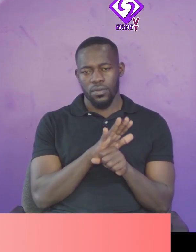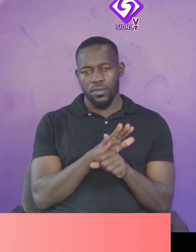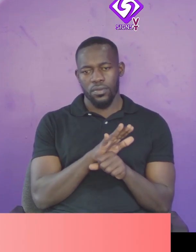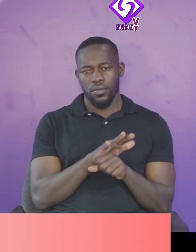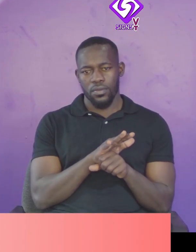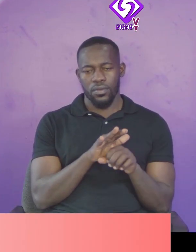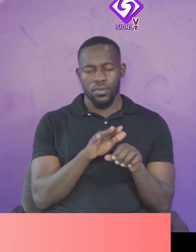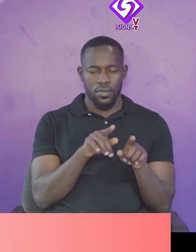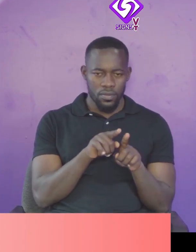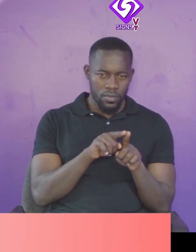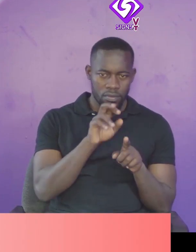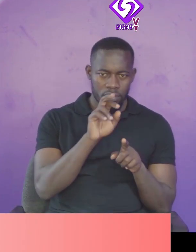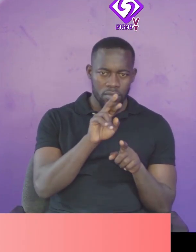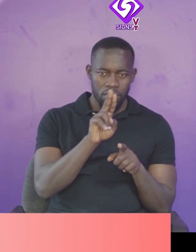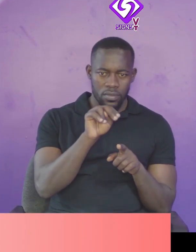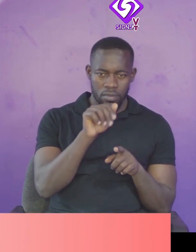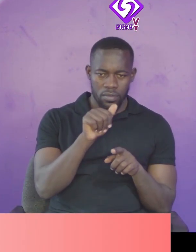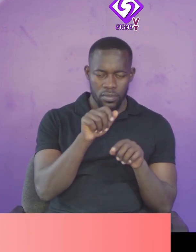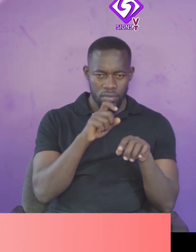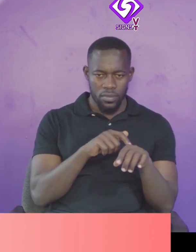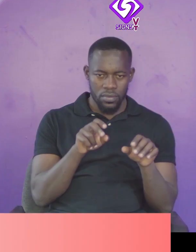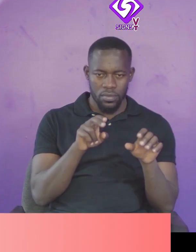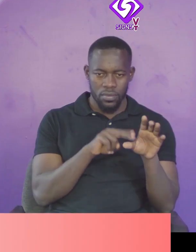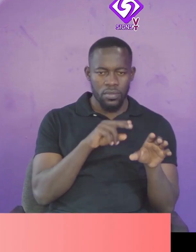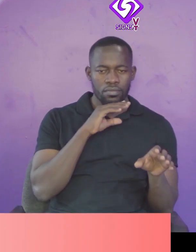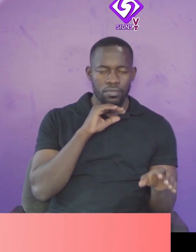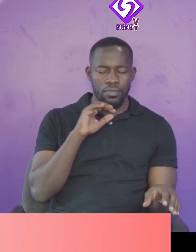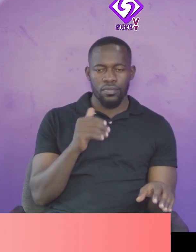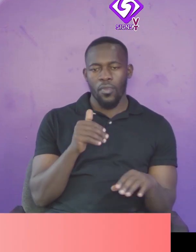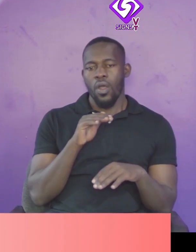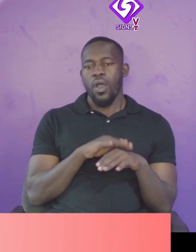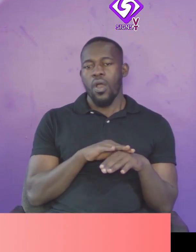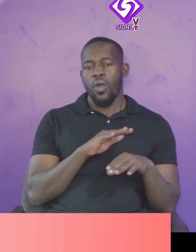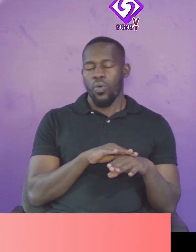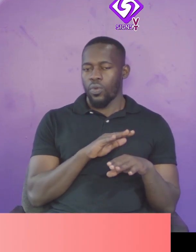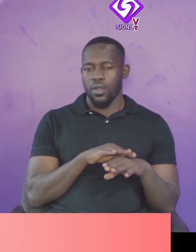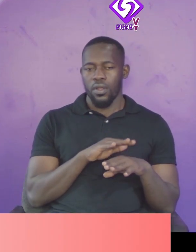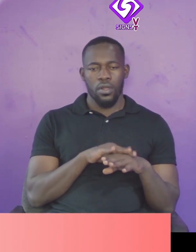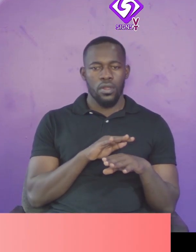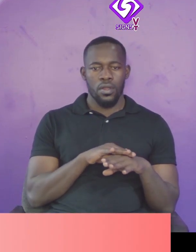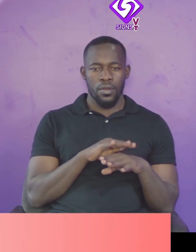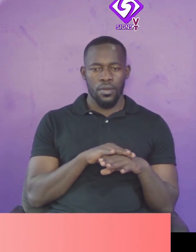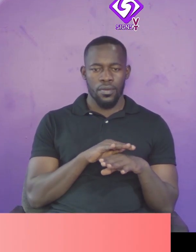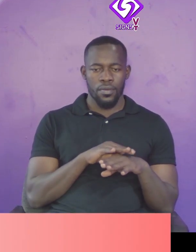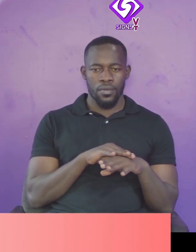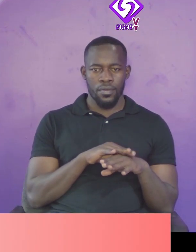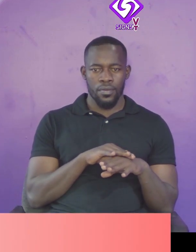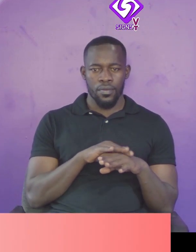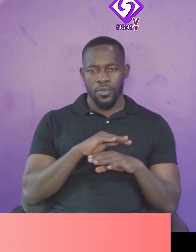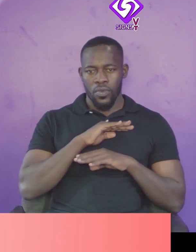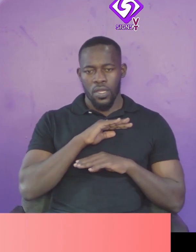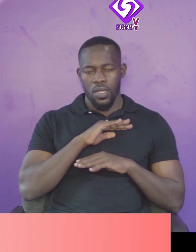when Donnarumma arrived at Manchester City, he was as good as a goalkeeper,